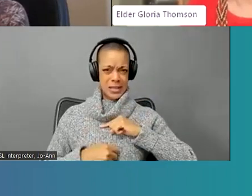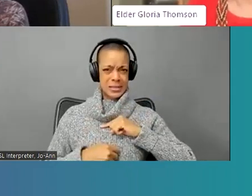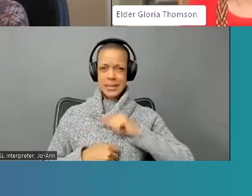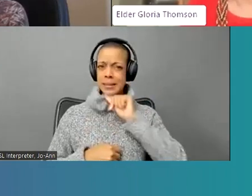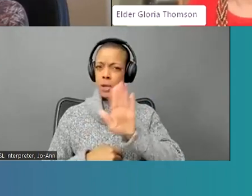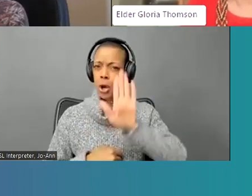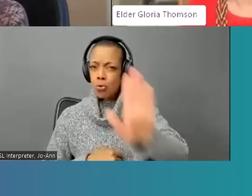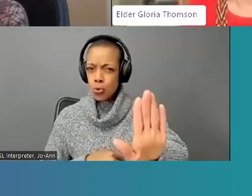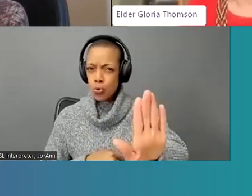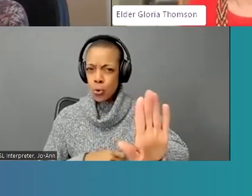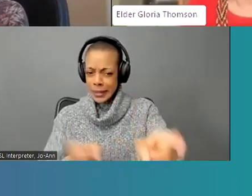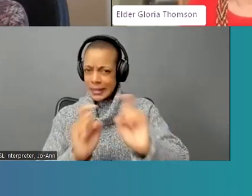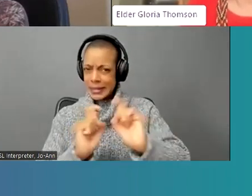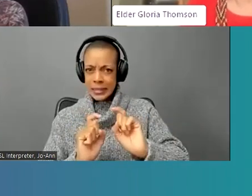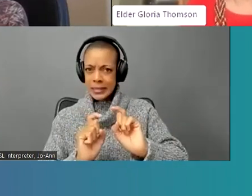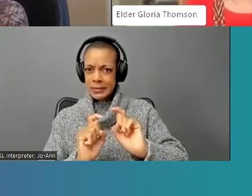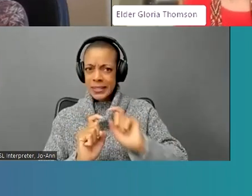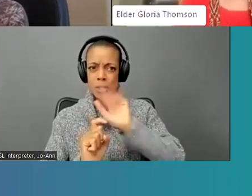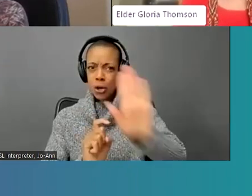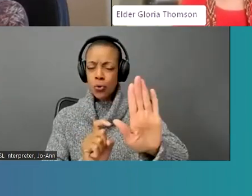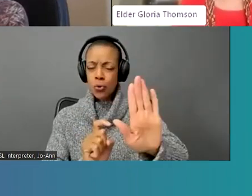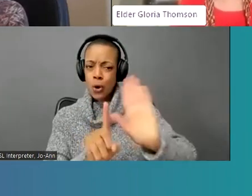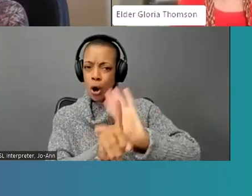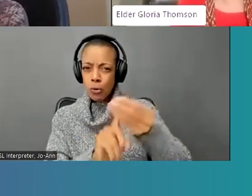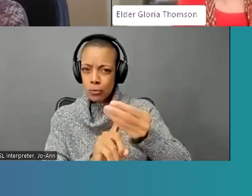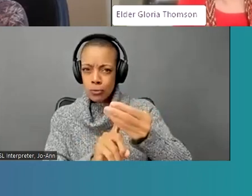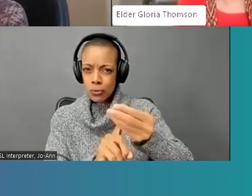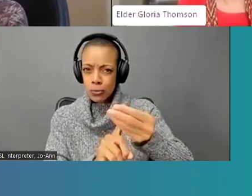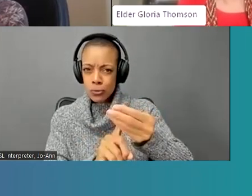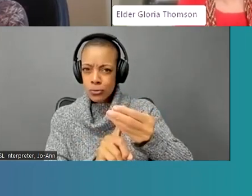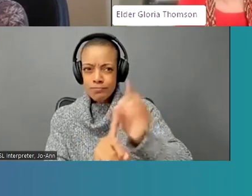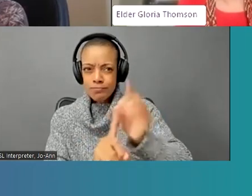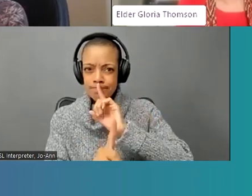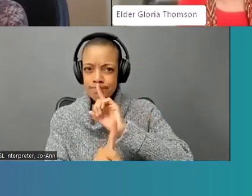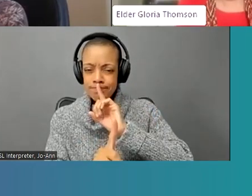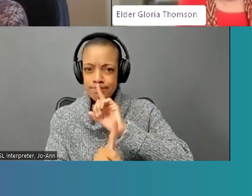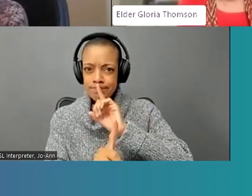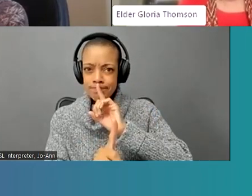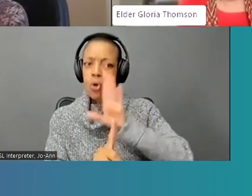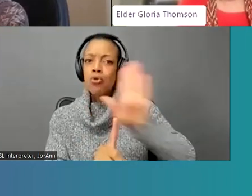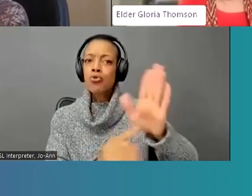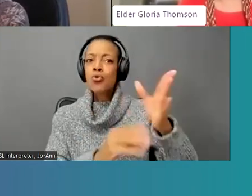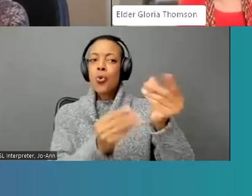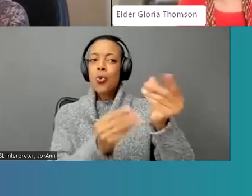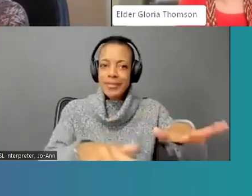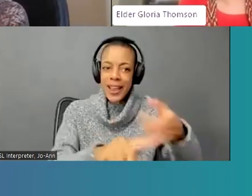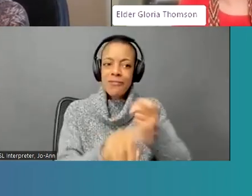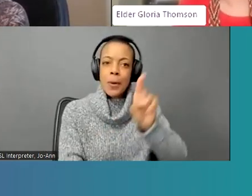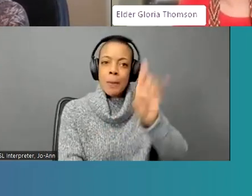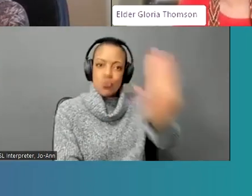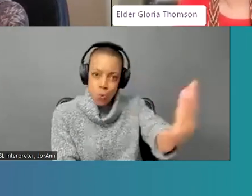it's not their gift. Their gift comes from where the land that they come from. They